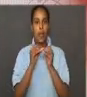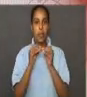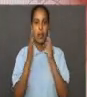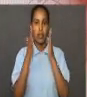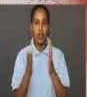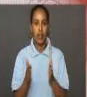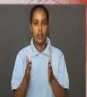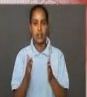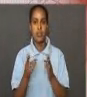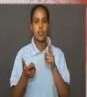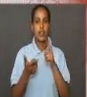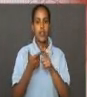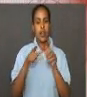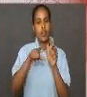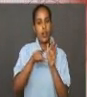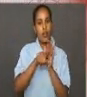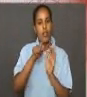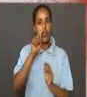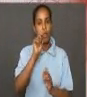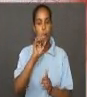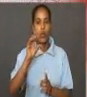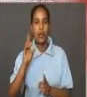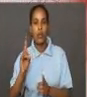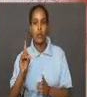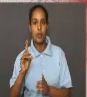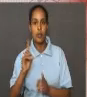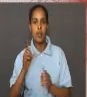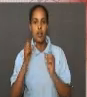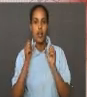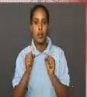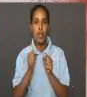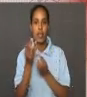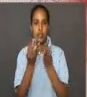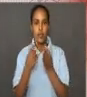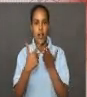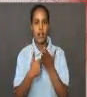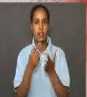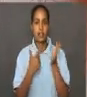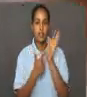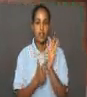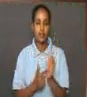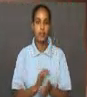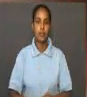Mathematically, the second law of thermodynamics can be expressed like this.